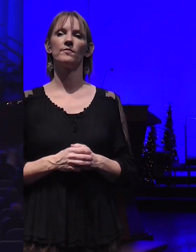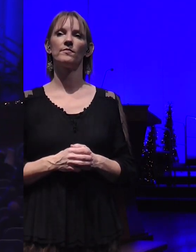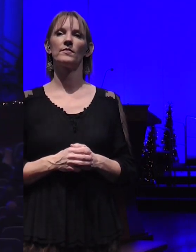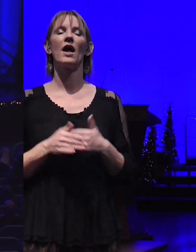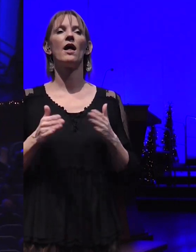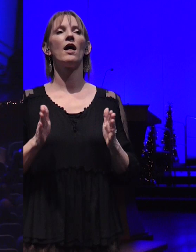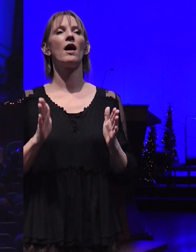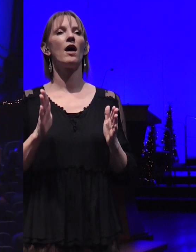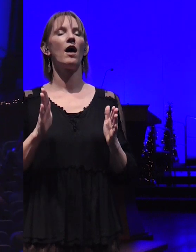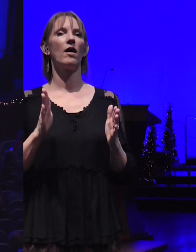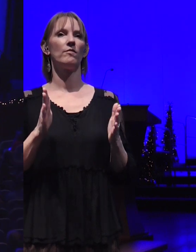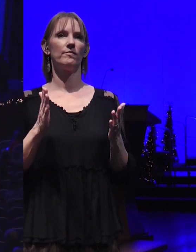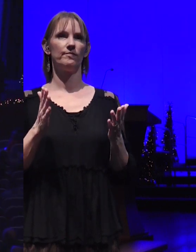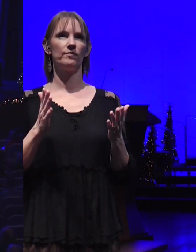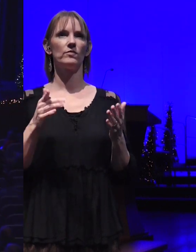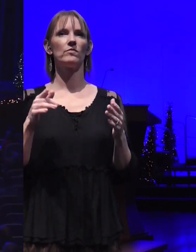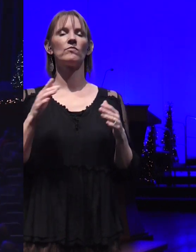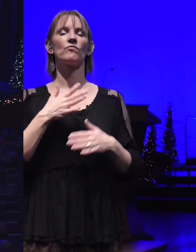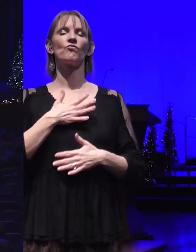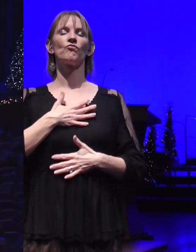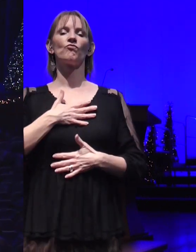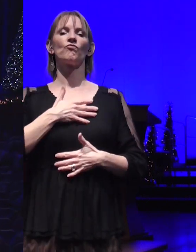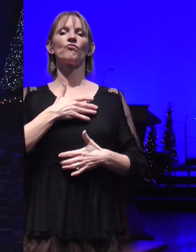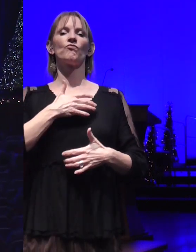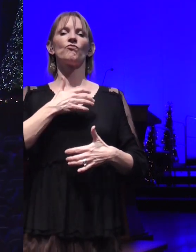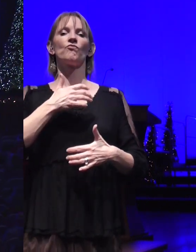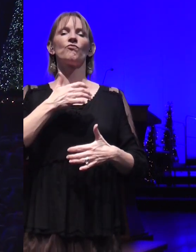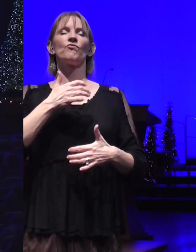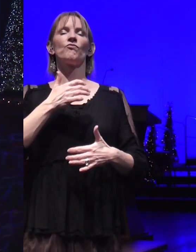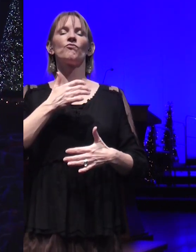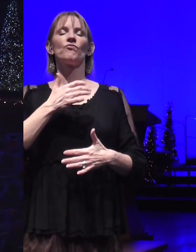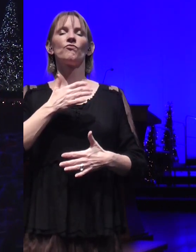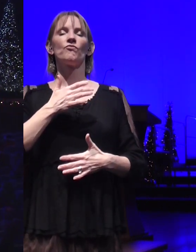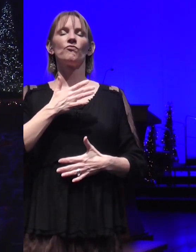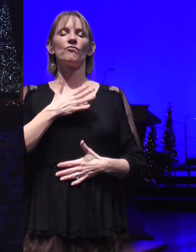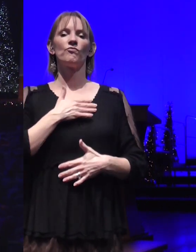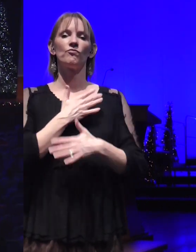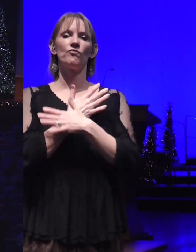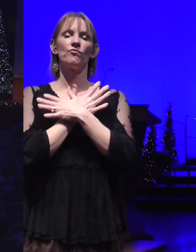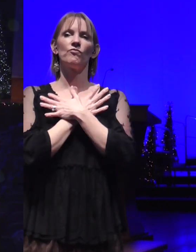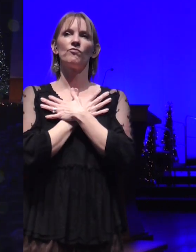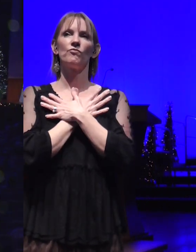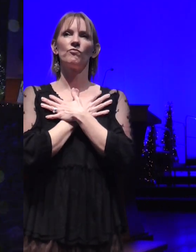Let your eyes gently close if you choose, and I invite you to take a deep breath.